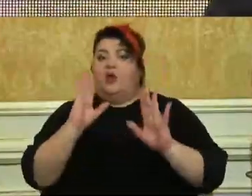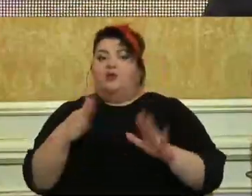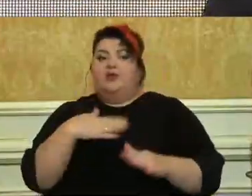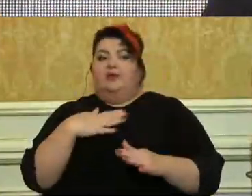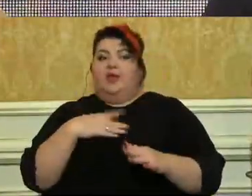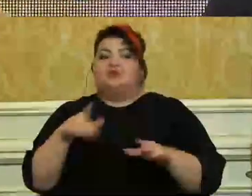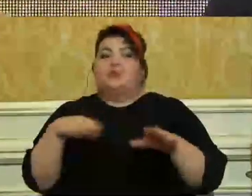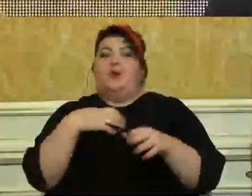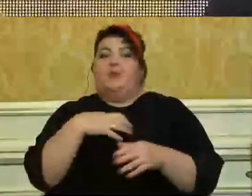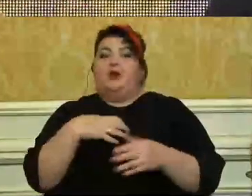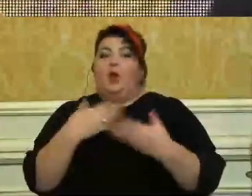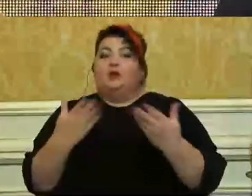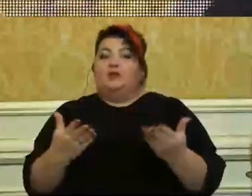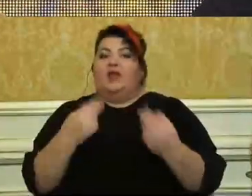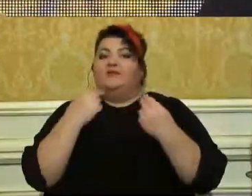So as a conclusion,